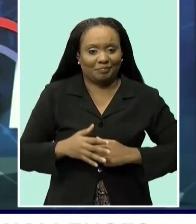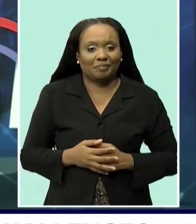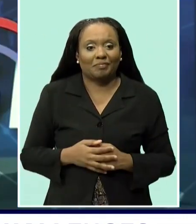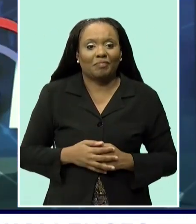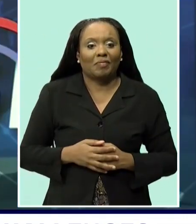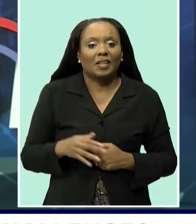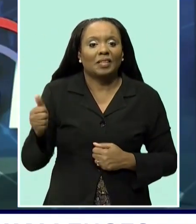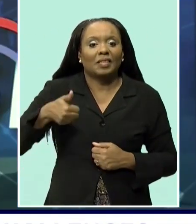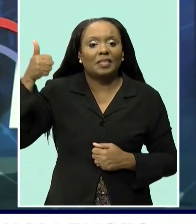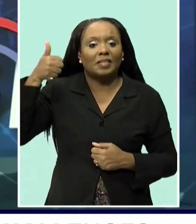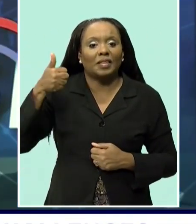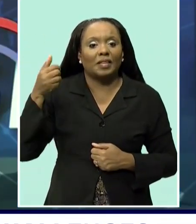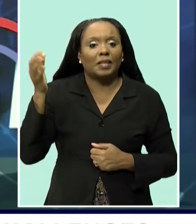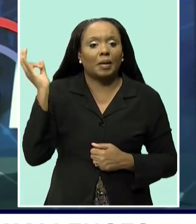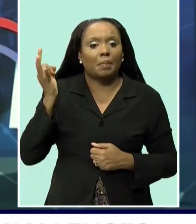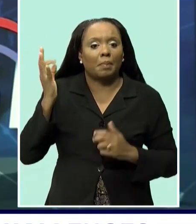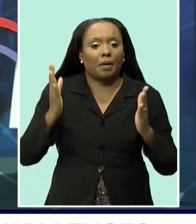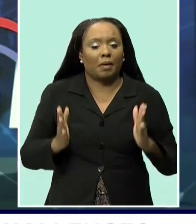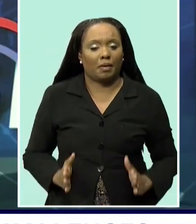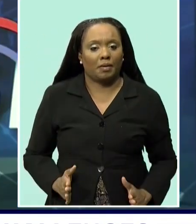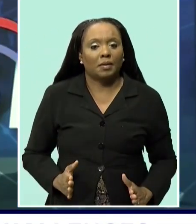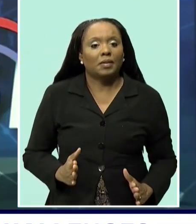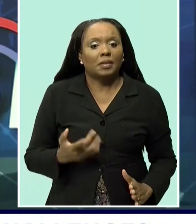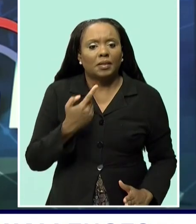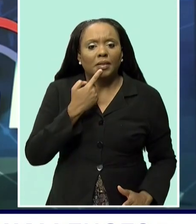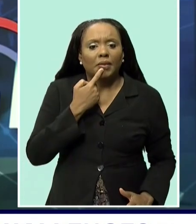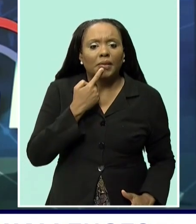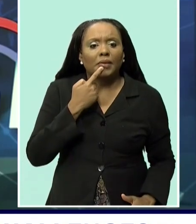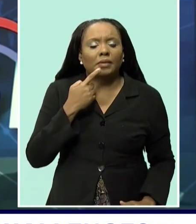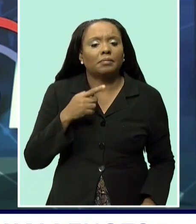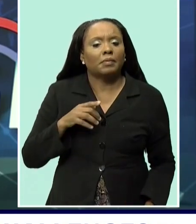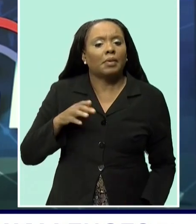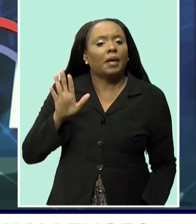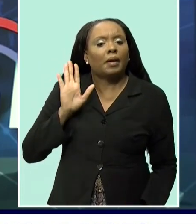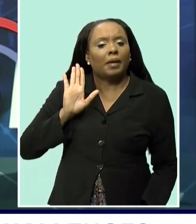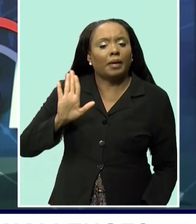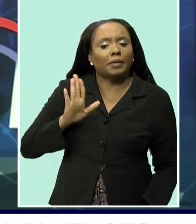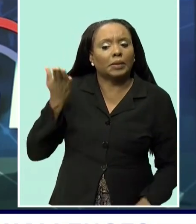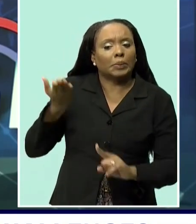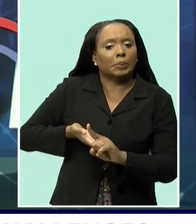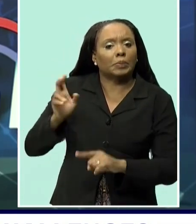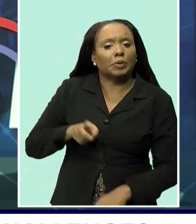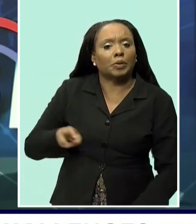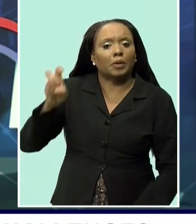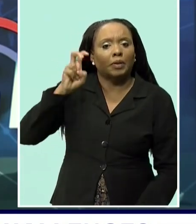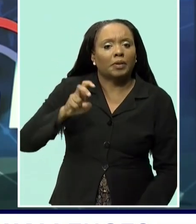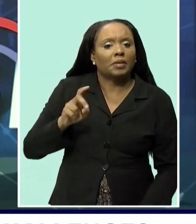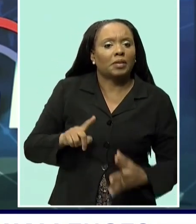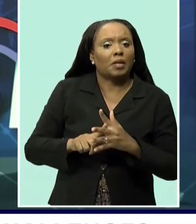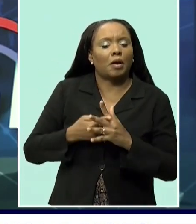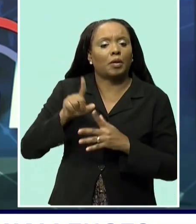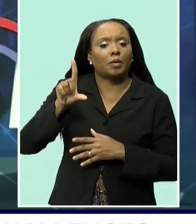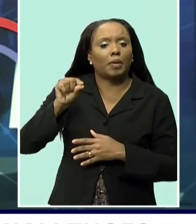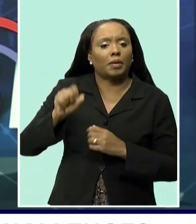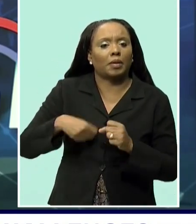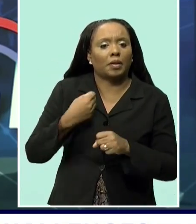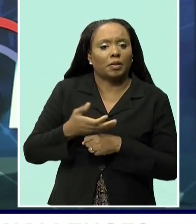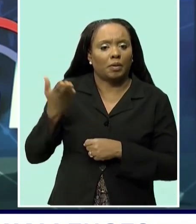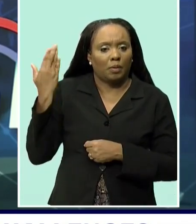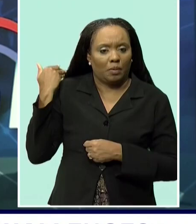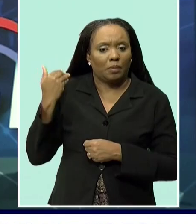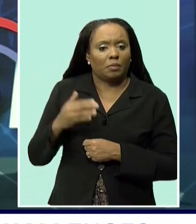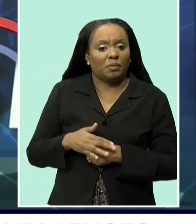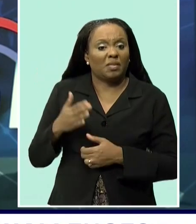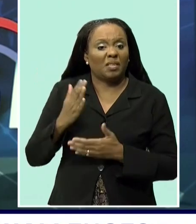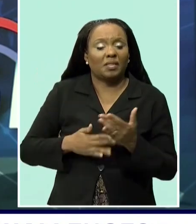Senior Pastor Bishop Wesley Deere says the journey that began over 20 years ago continues. He says every leader must recognize that though some